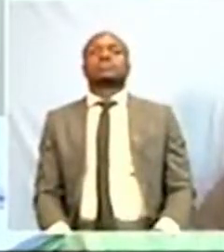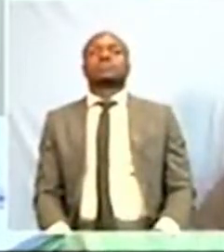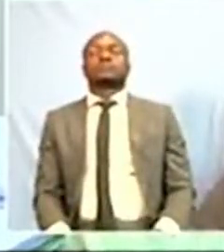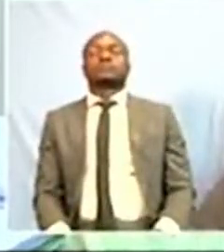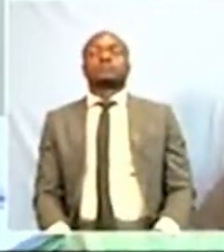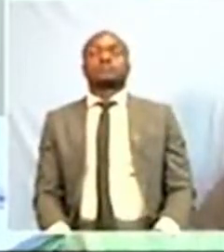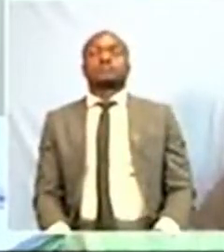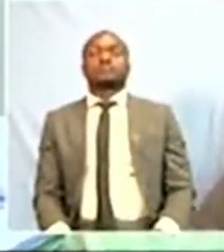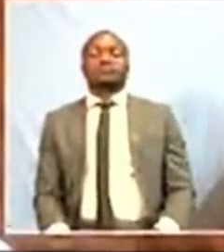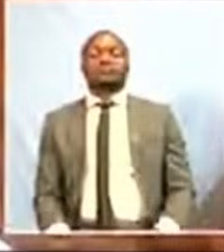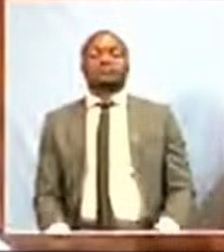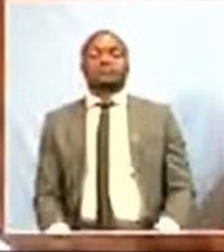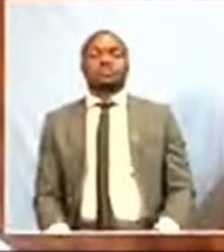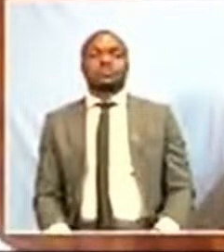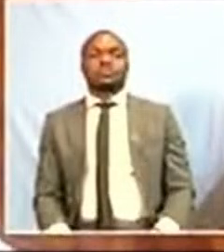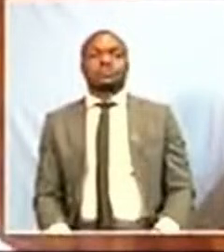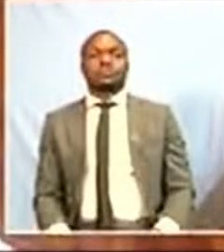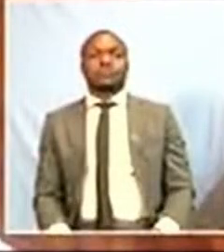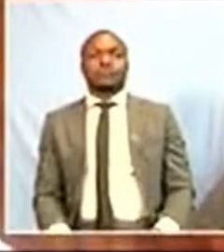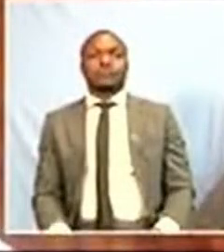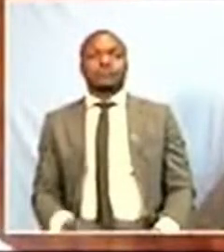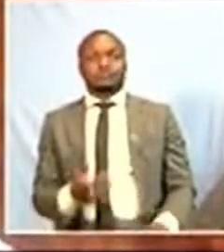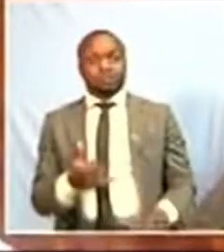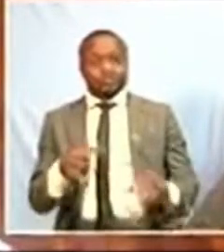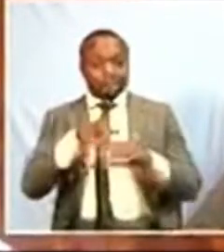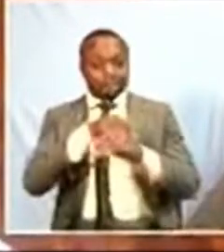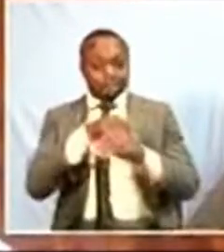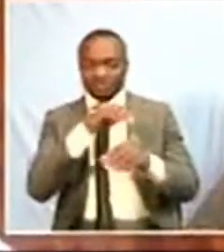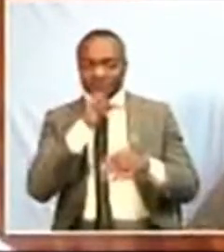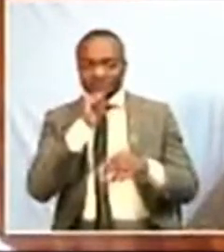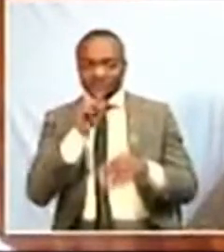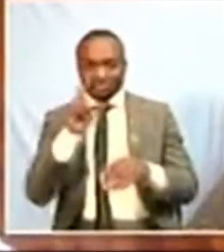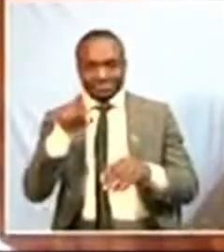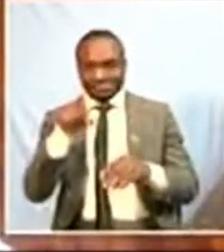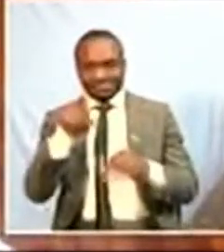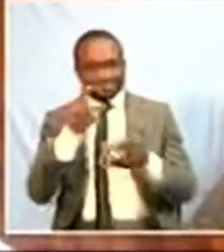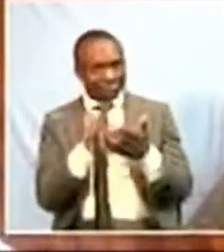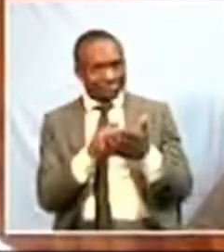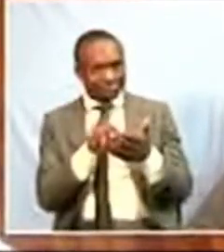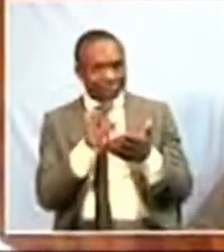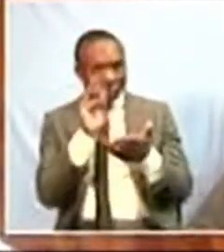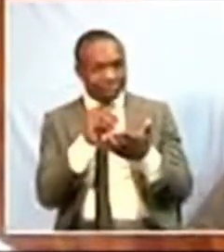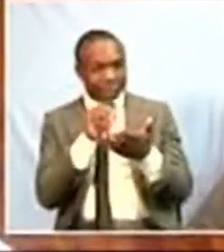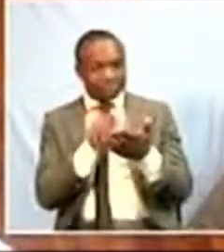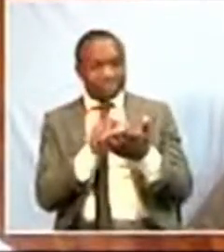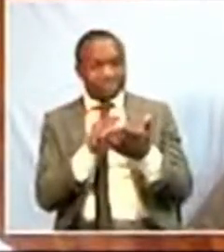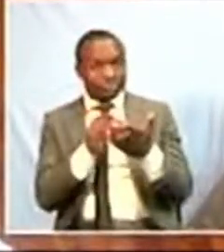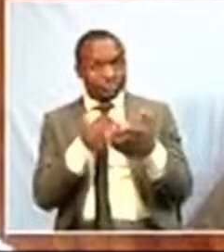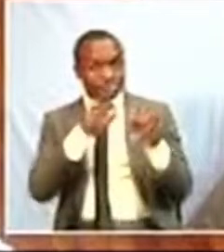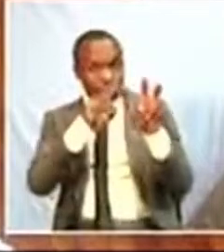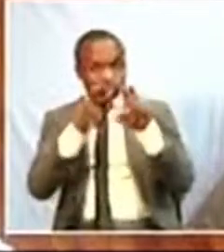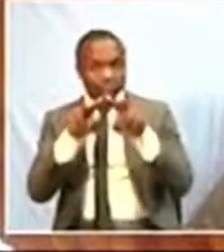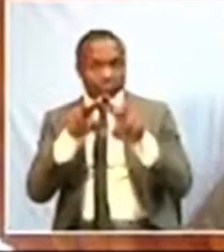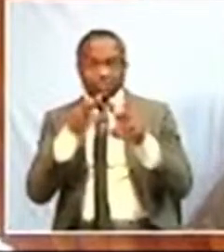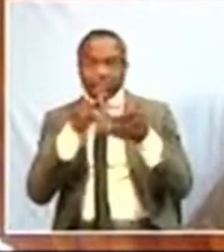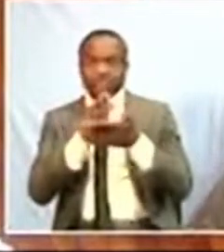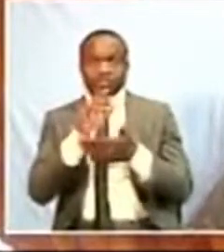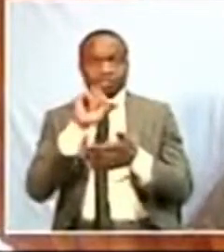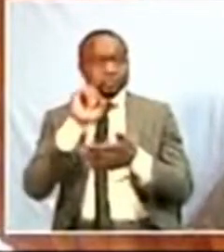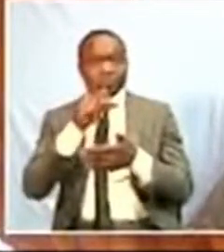an inclusion which was not supposed to apply to this, and the observation is correct that we should not use that